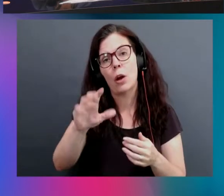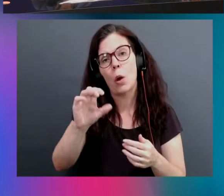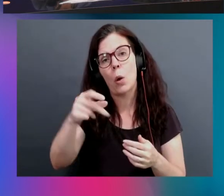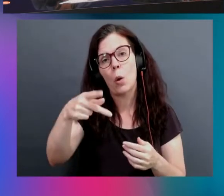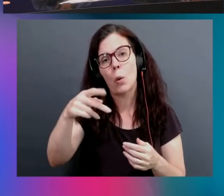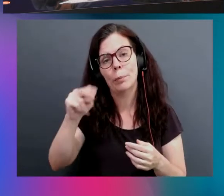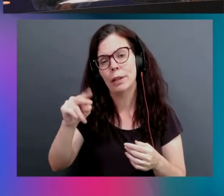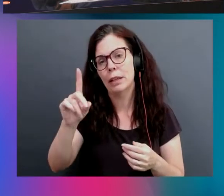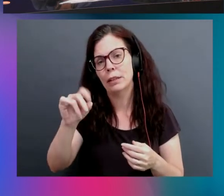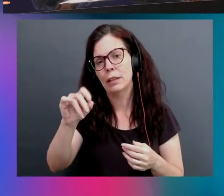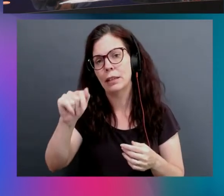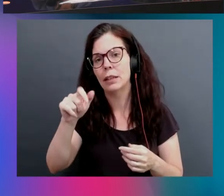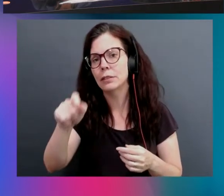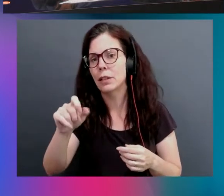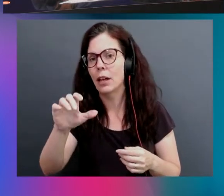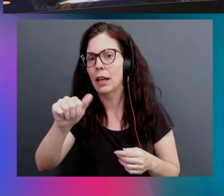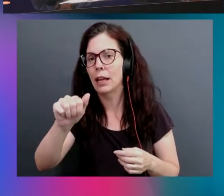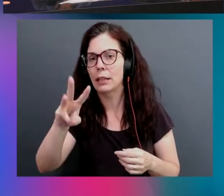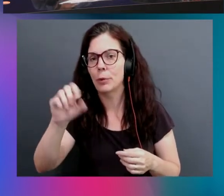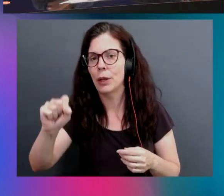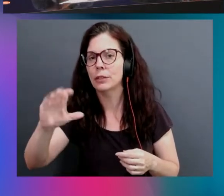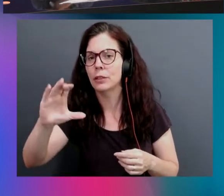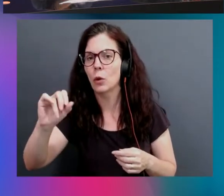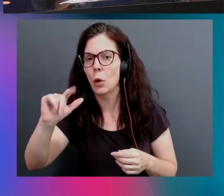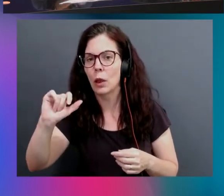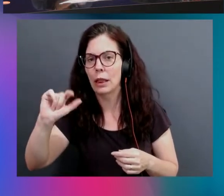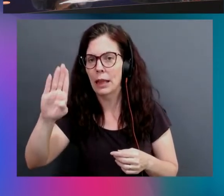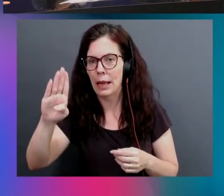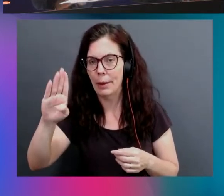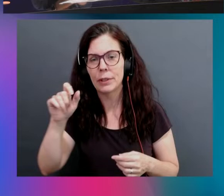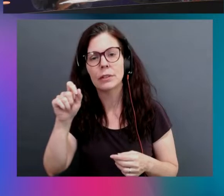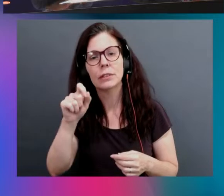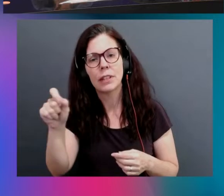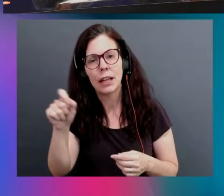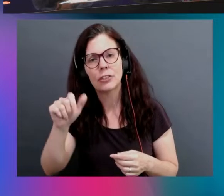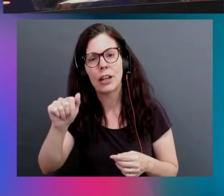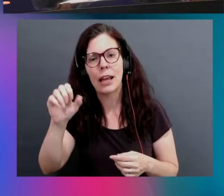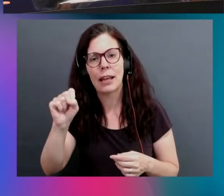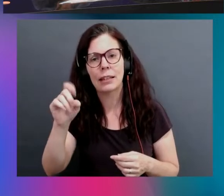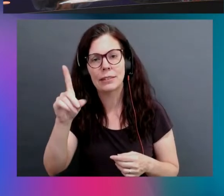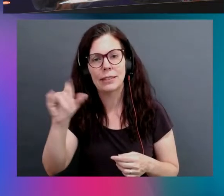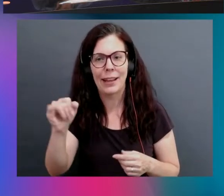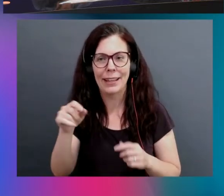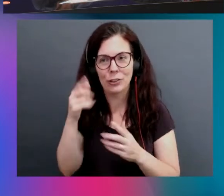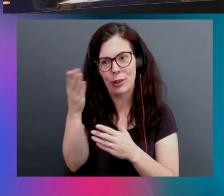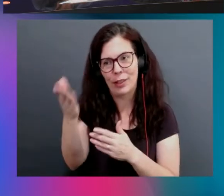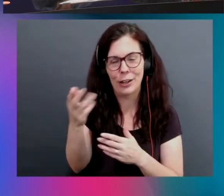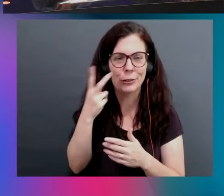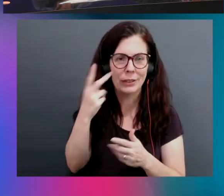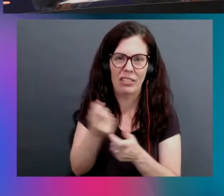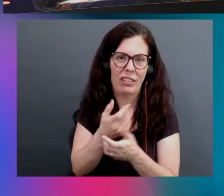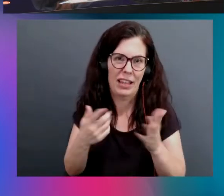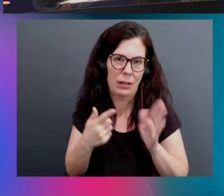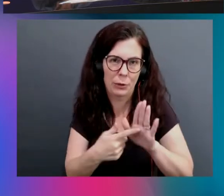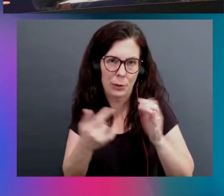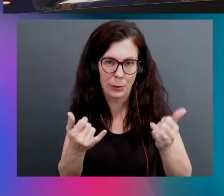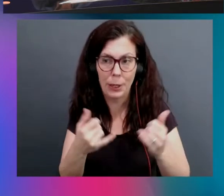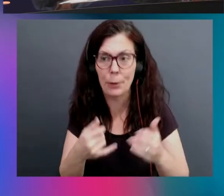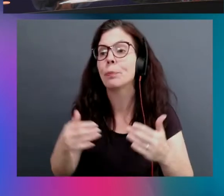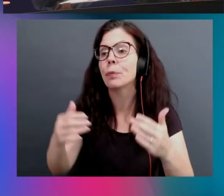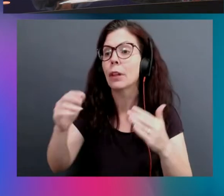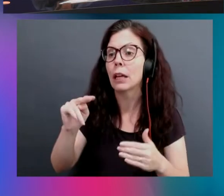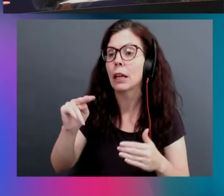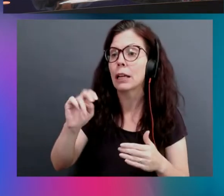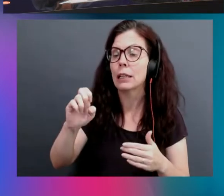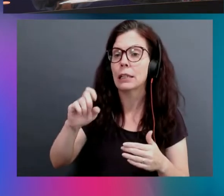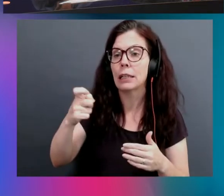registry.opendata.aws collab/ASDI. You can go to that link and see everything I'm showing you here today. So I'm going to look at NextRad. This is a data